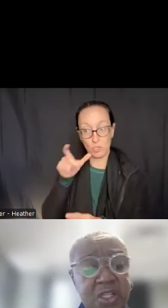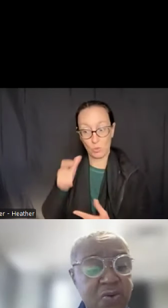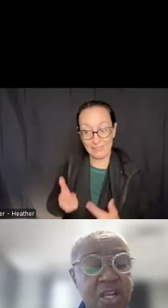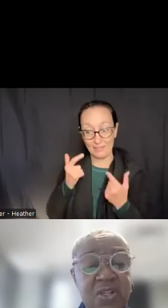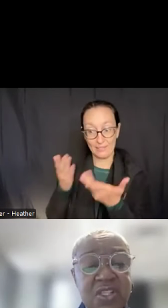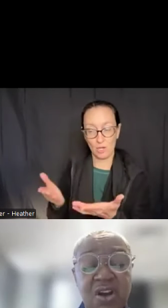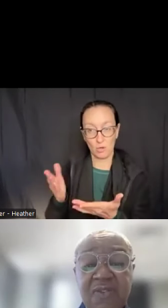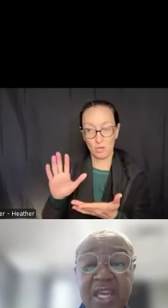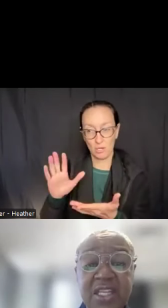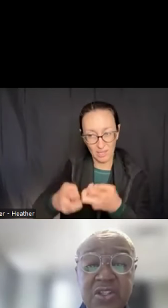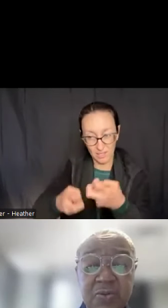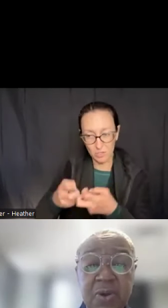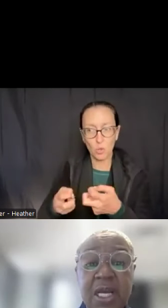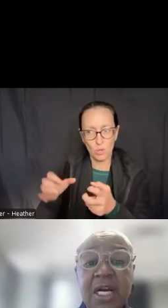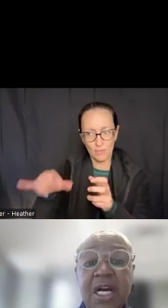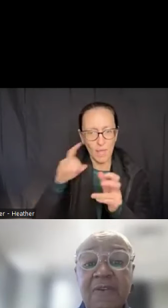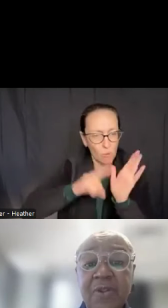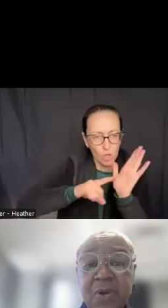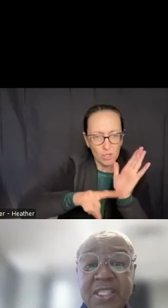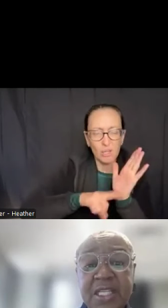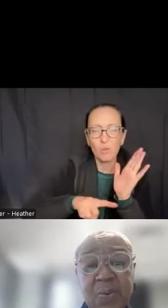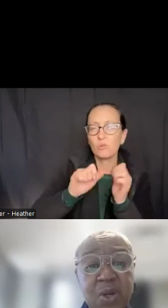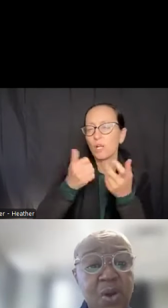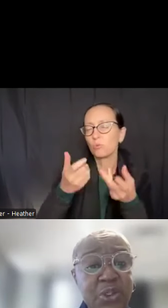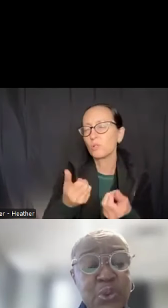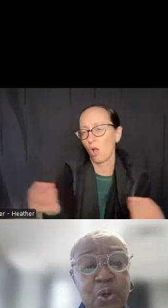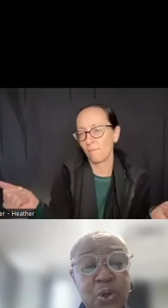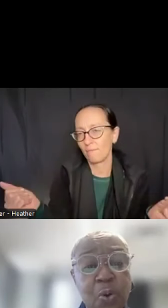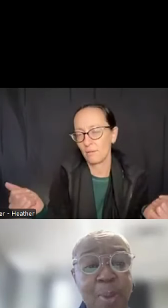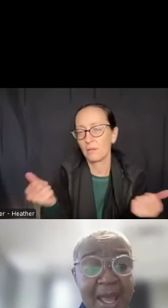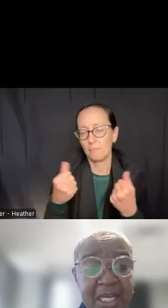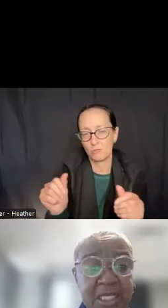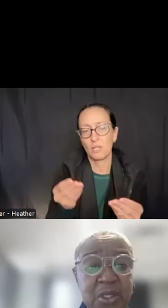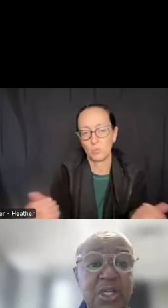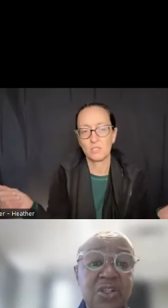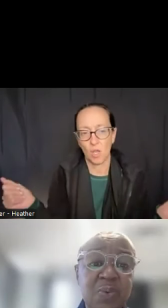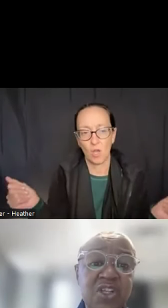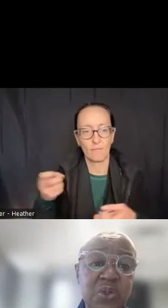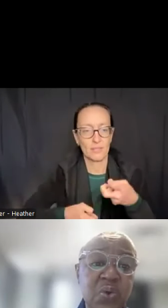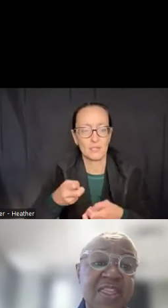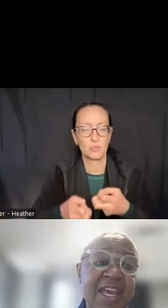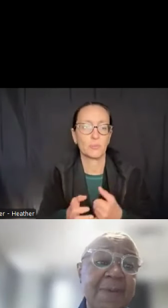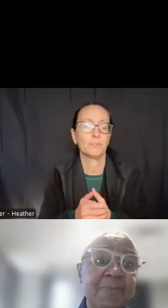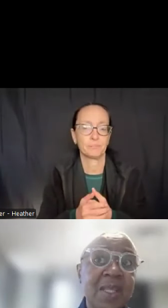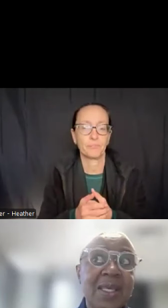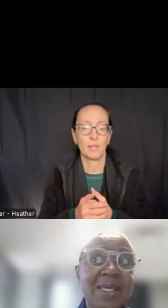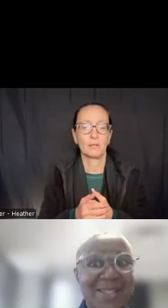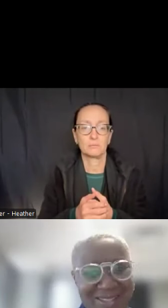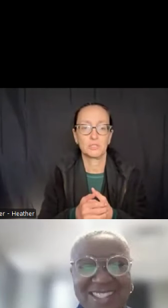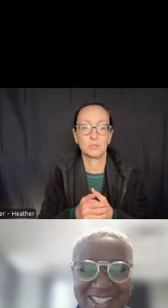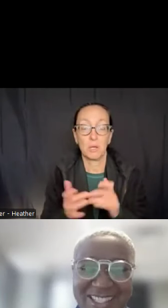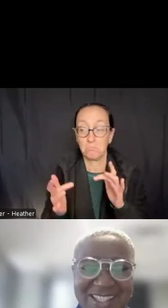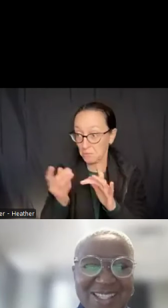issue and try to resolve that issue for the resident. And we also circle back to be sure that